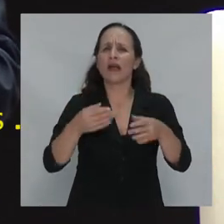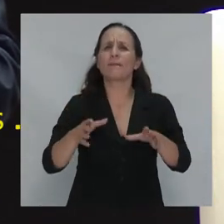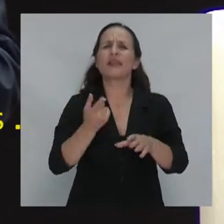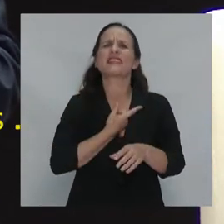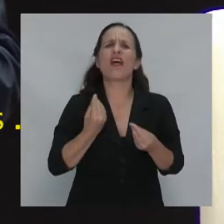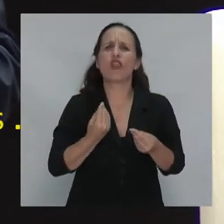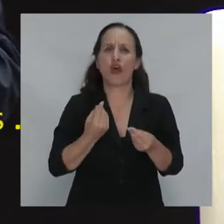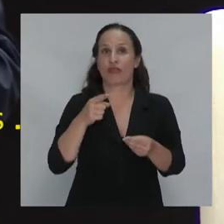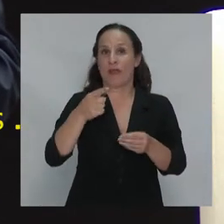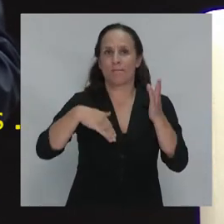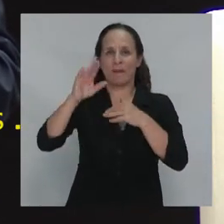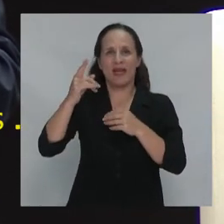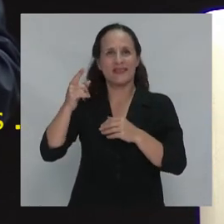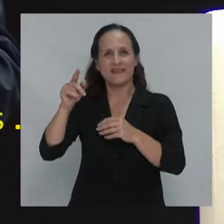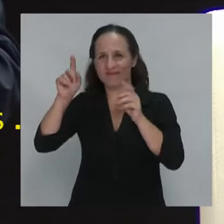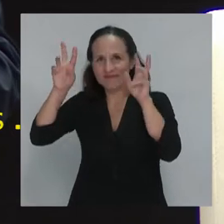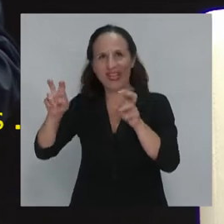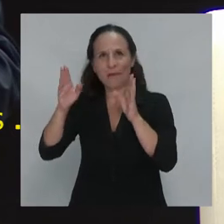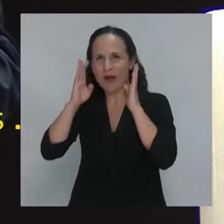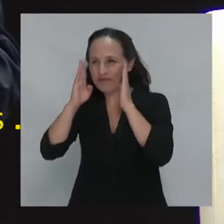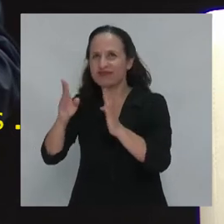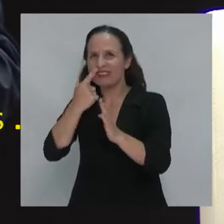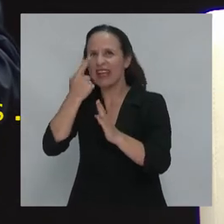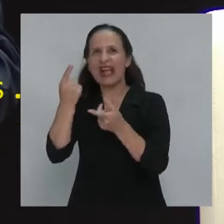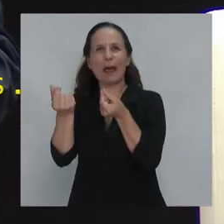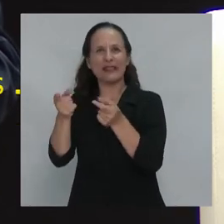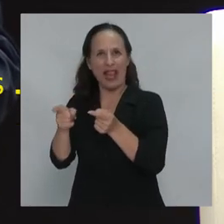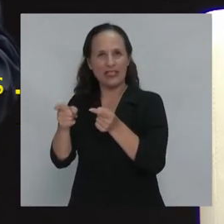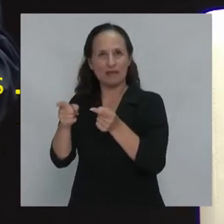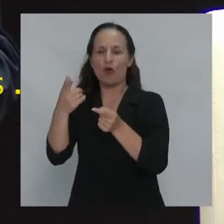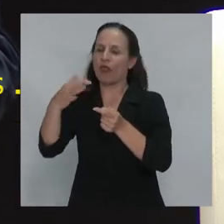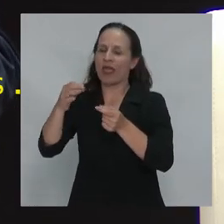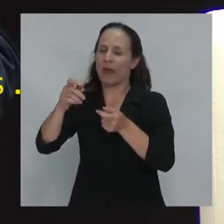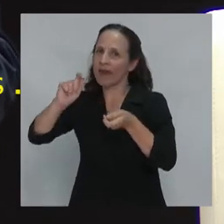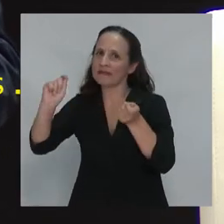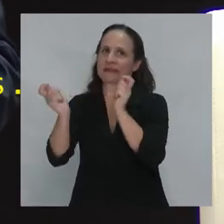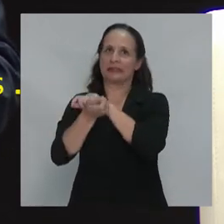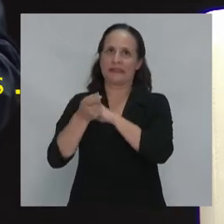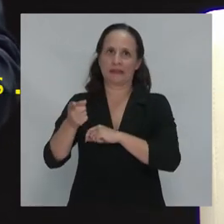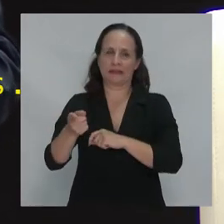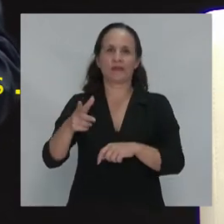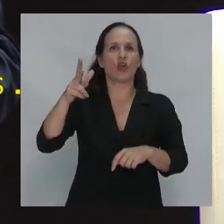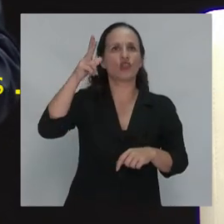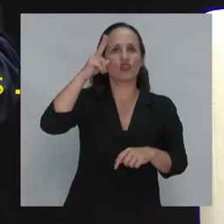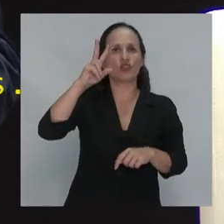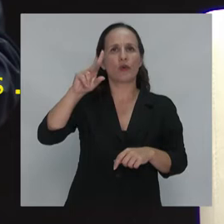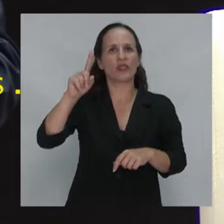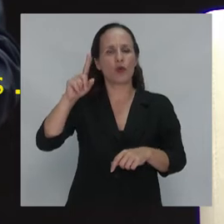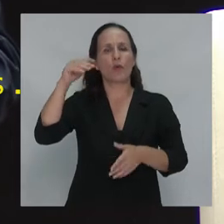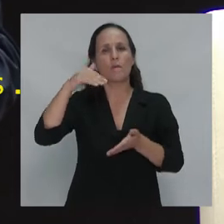malnutrition of 821 million people worldwide could quickly be